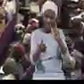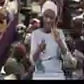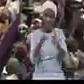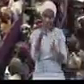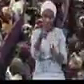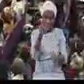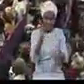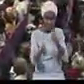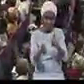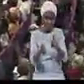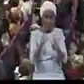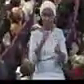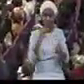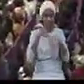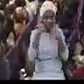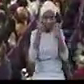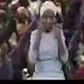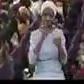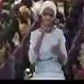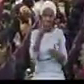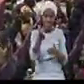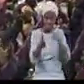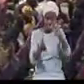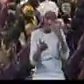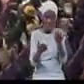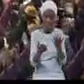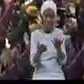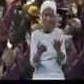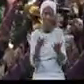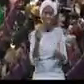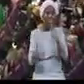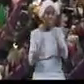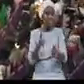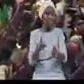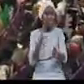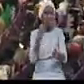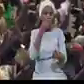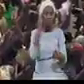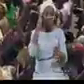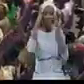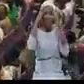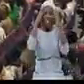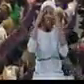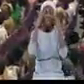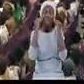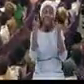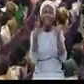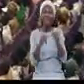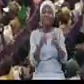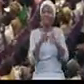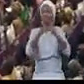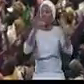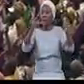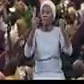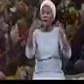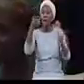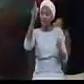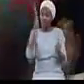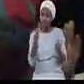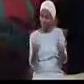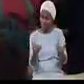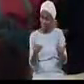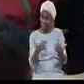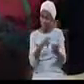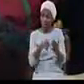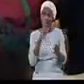be ashamed. I said, are they there tonight? The people who are going to experience the supernatural power of God. Are they there